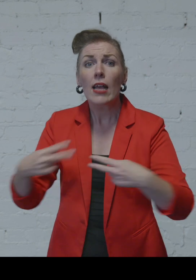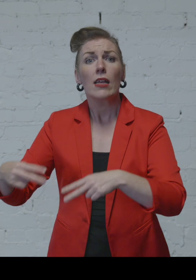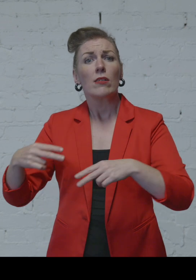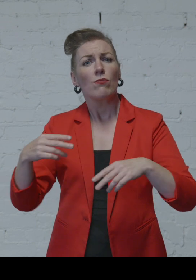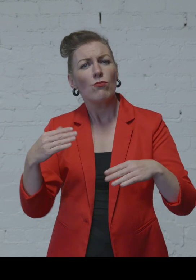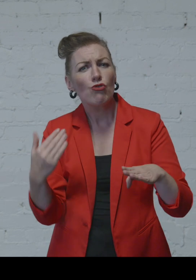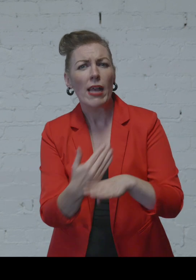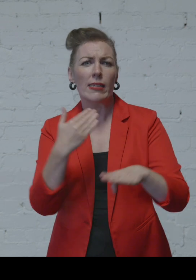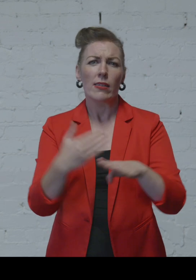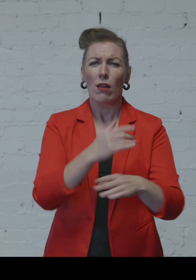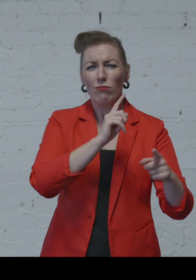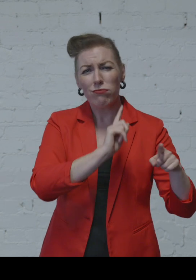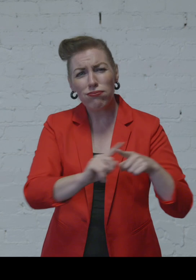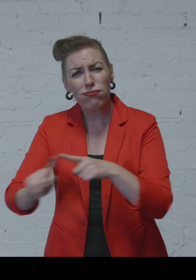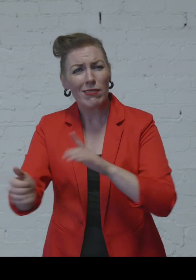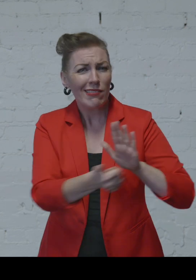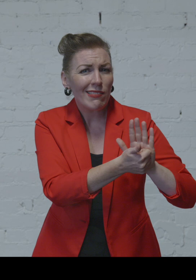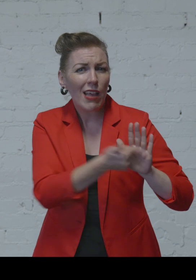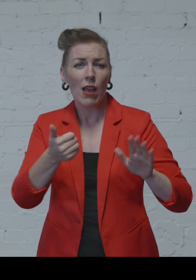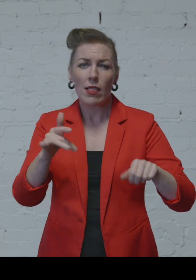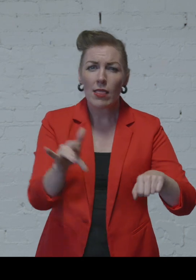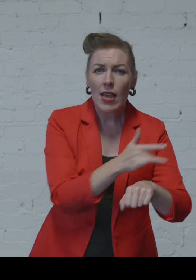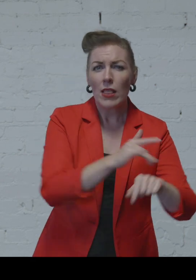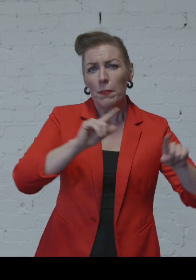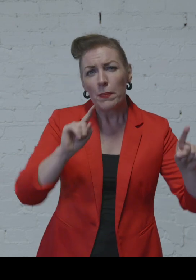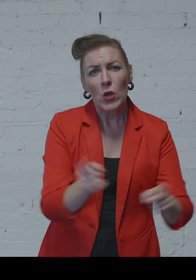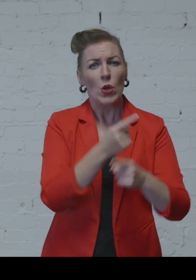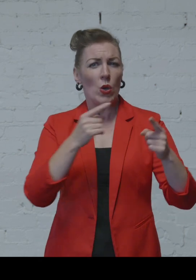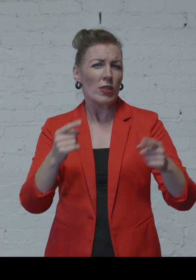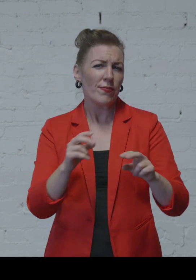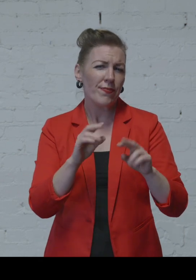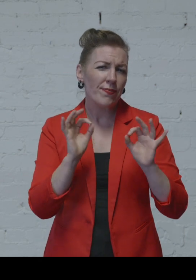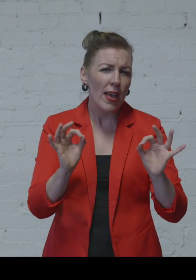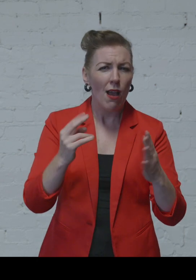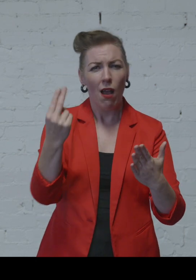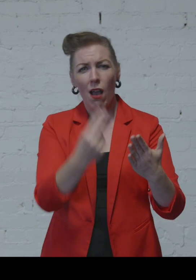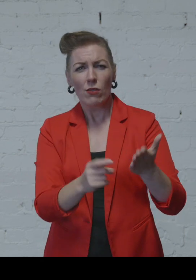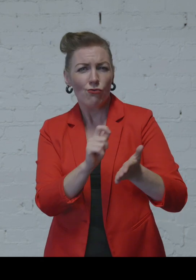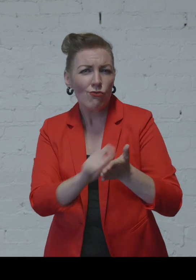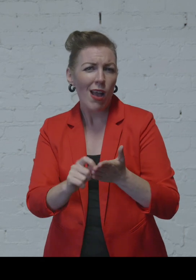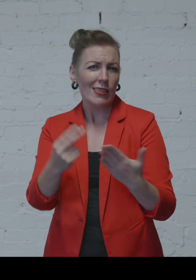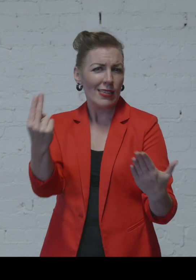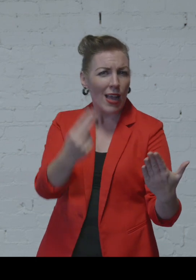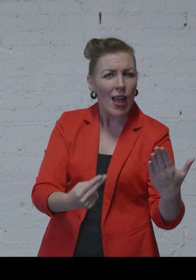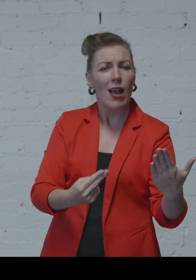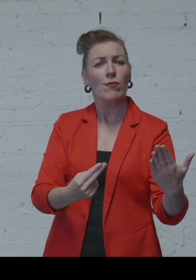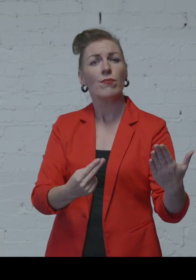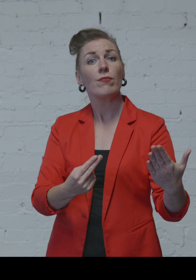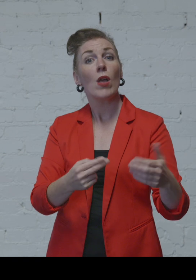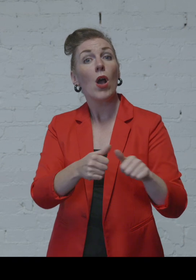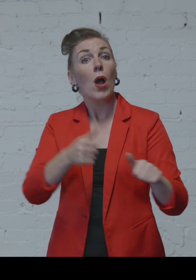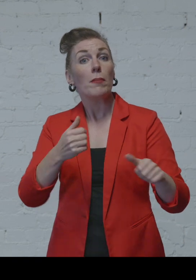by skills in theatre, music, fine art, writing and design. The company produces a wide and varied programme